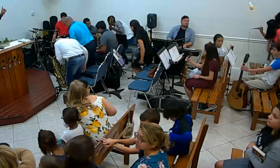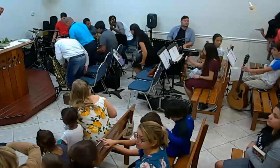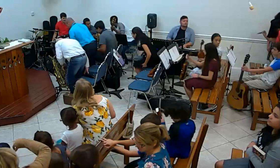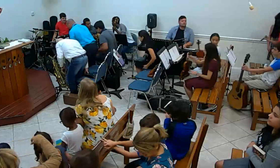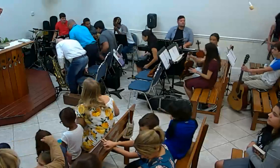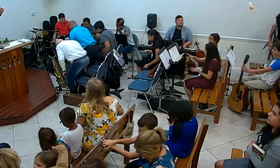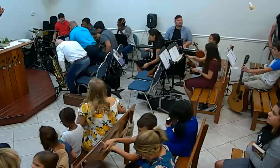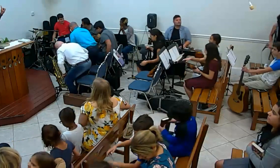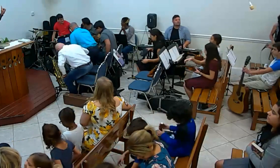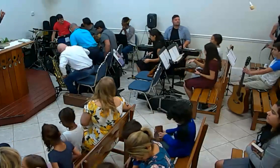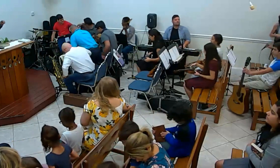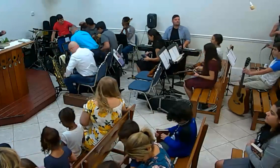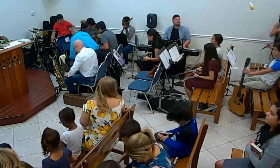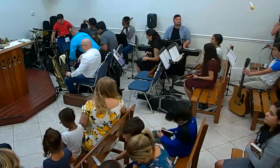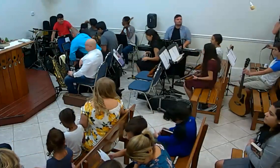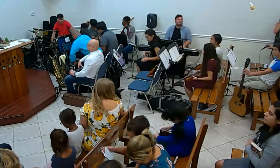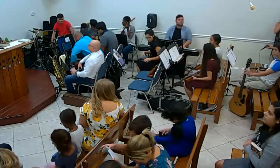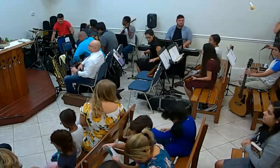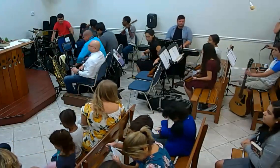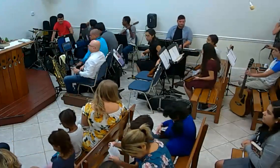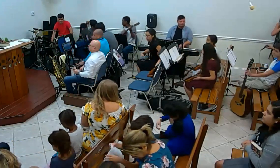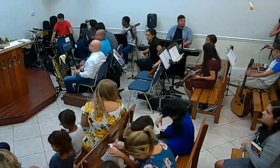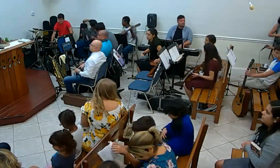Once again, I'd like to remind you,